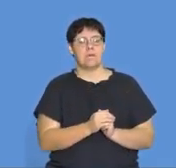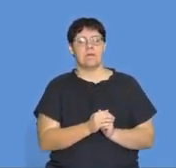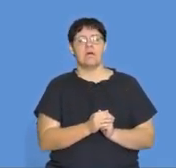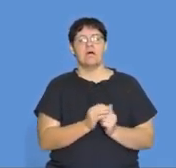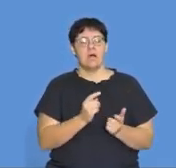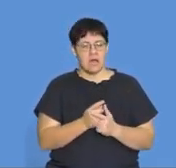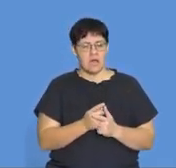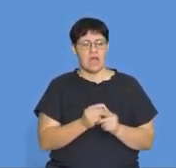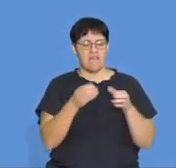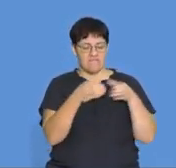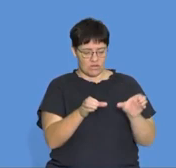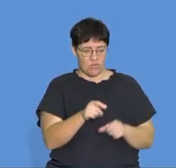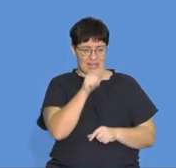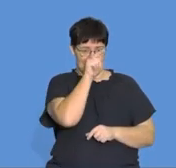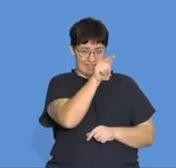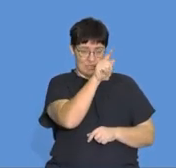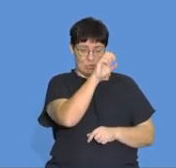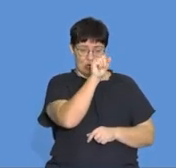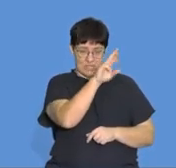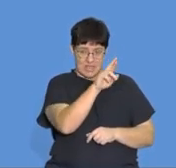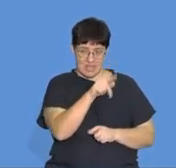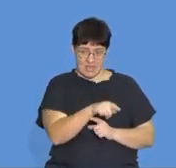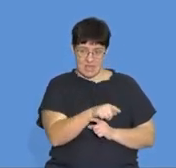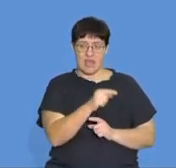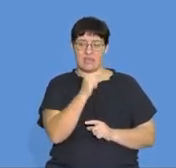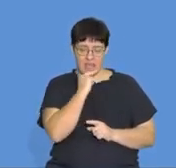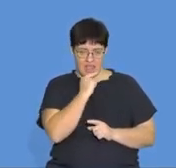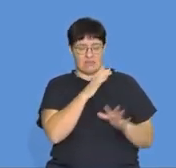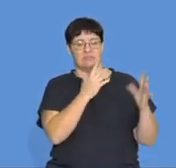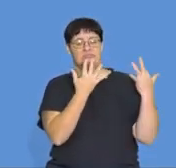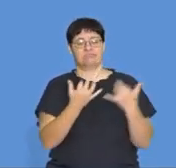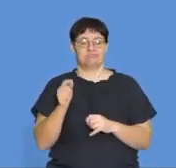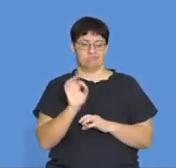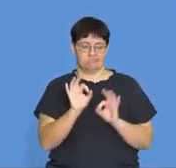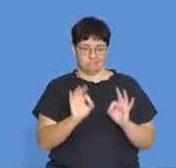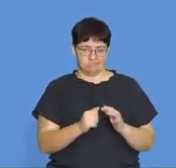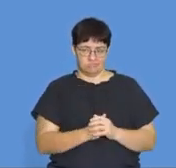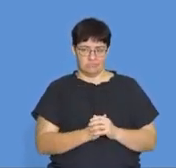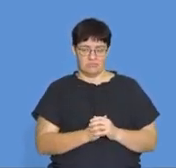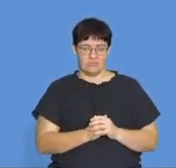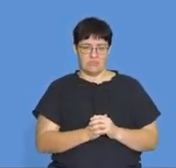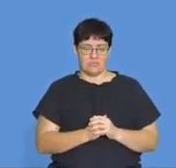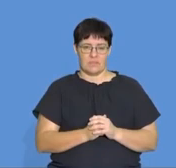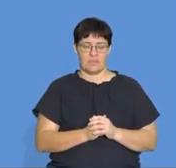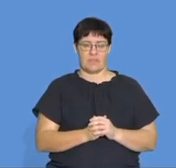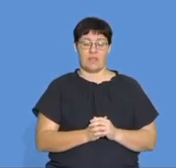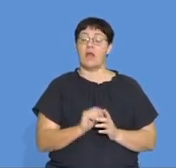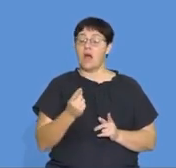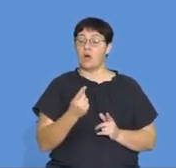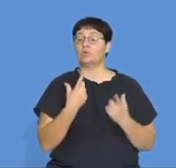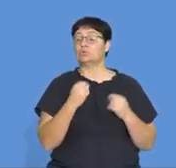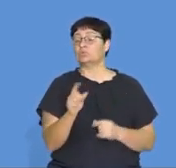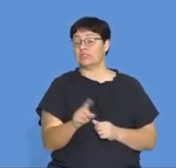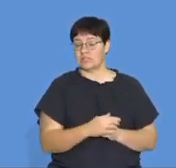you factorize the numerator, and then you can then work it out, right? But what I will then